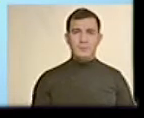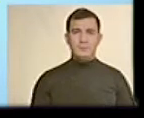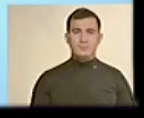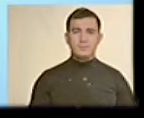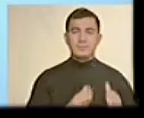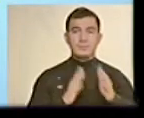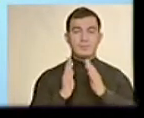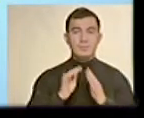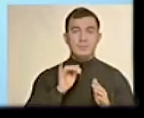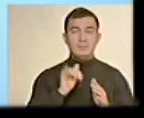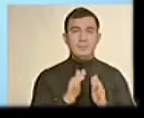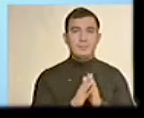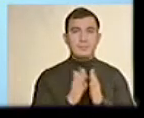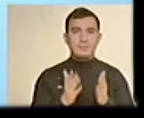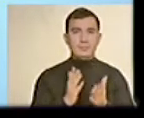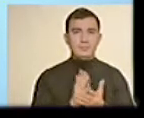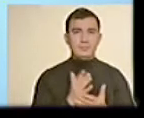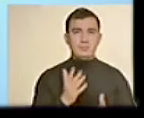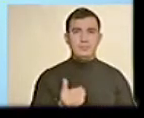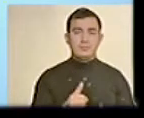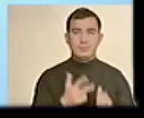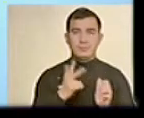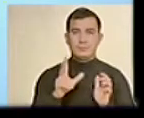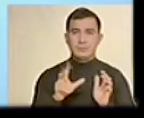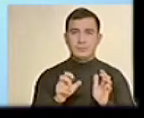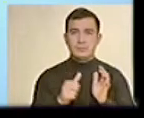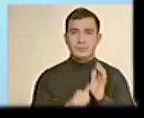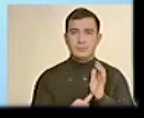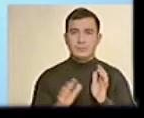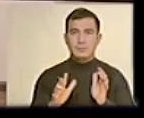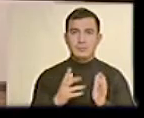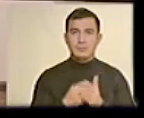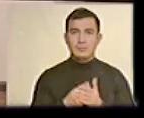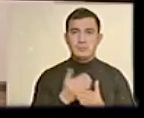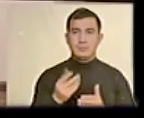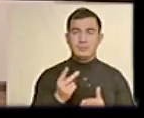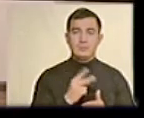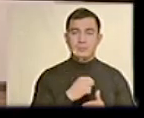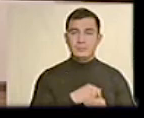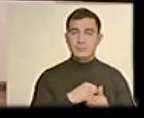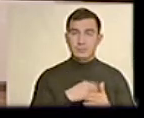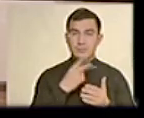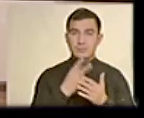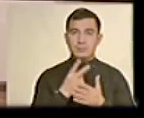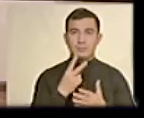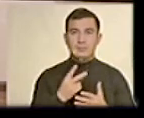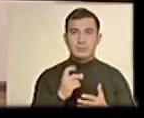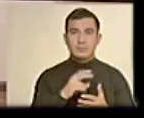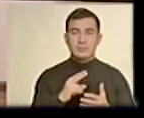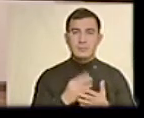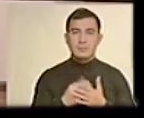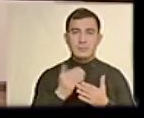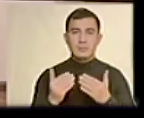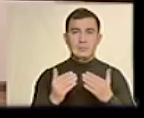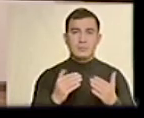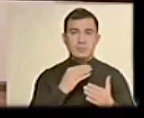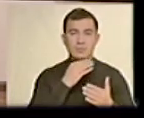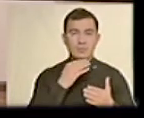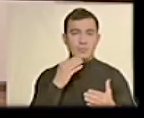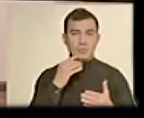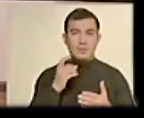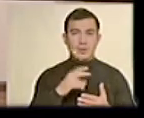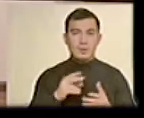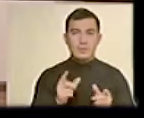Endi darsligimizning 365-chi topshirig'ini ishlaymiz. Ikki xatning kvadratini ko'p xat shaklida